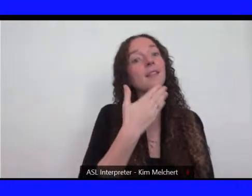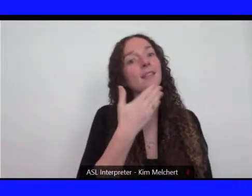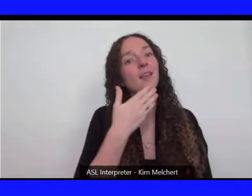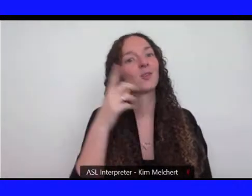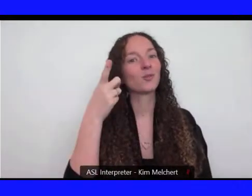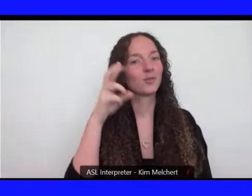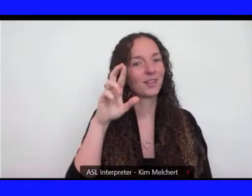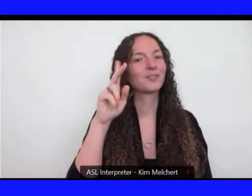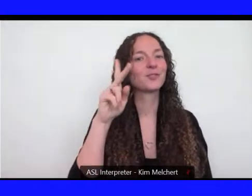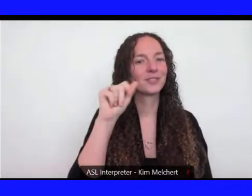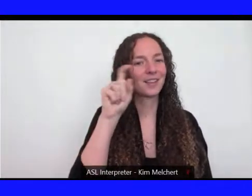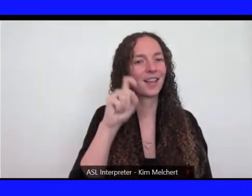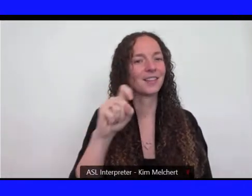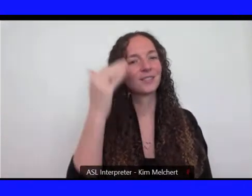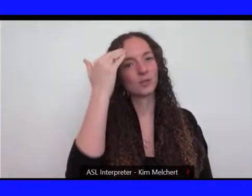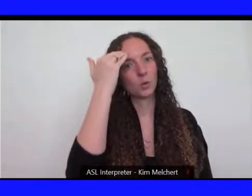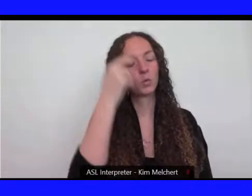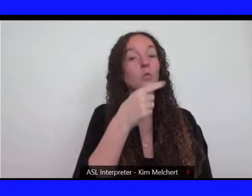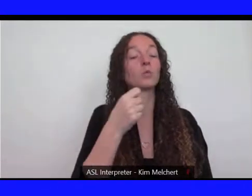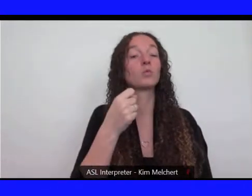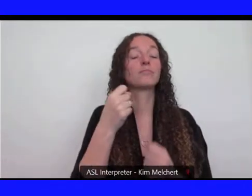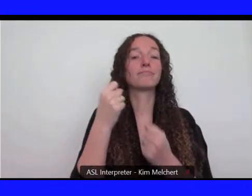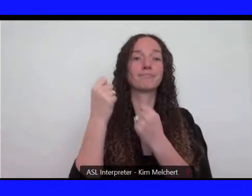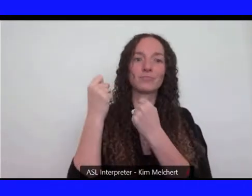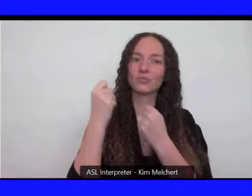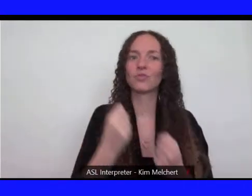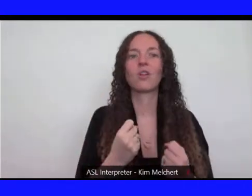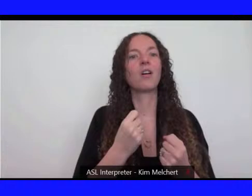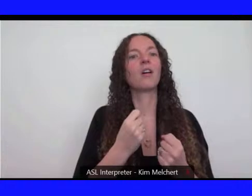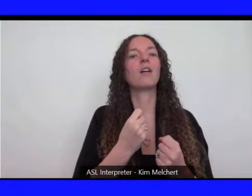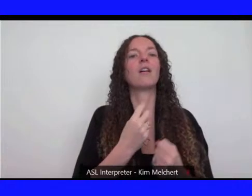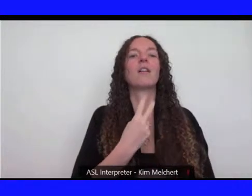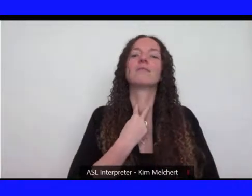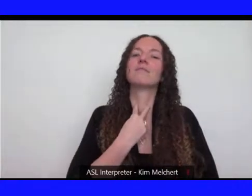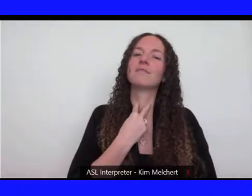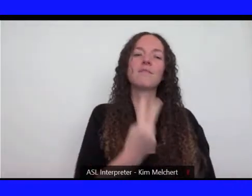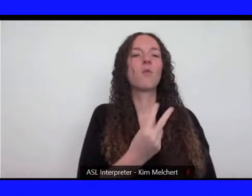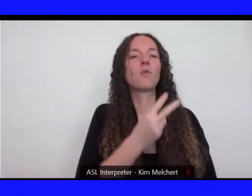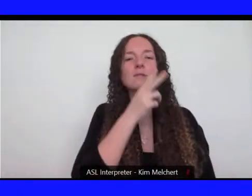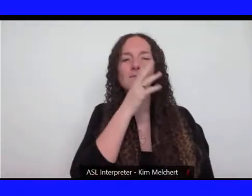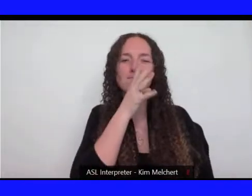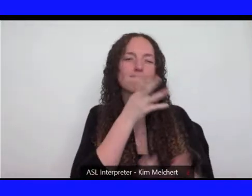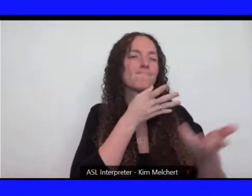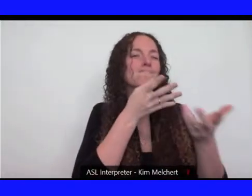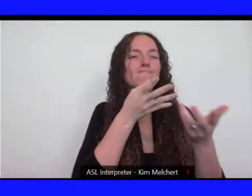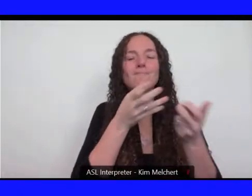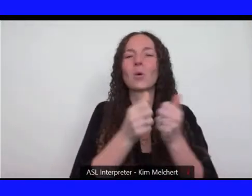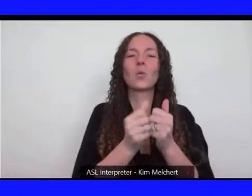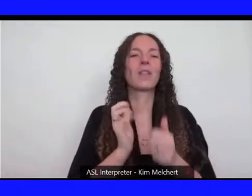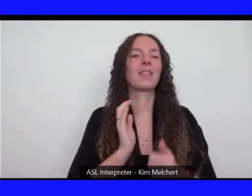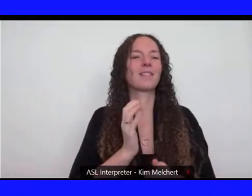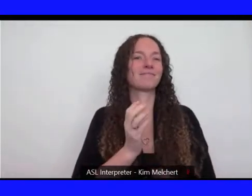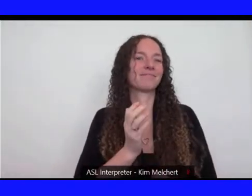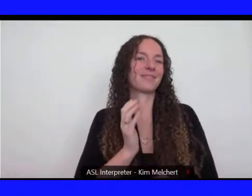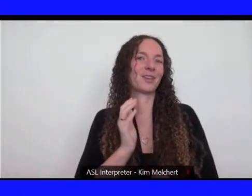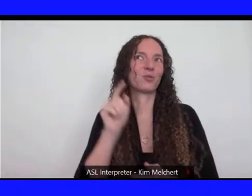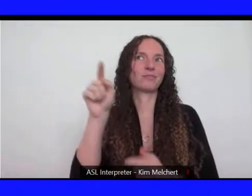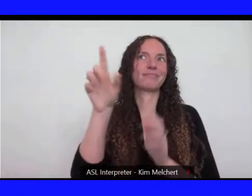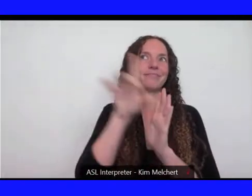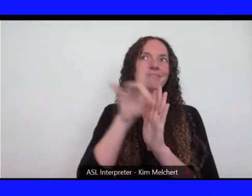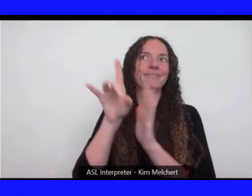If any, one of the nice comments that Richie Torres made is he reminded everyone that he was born at